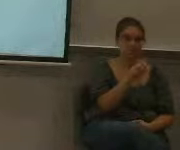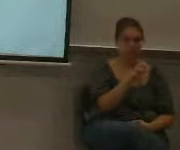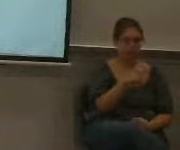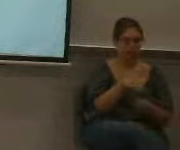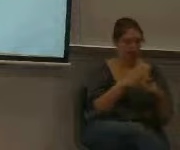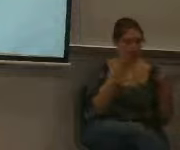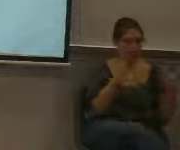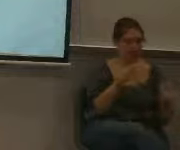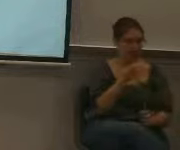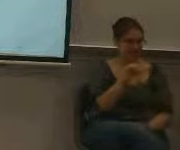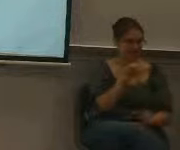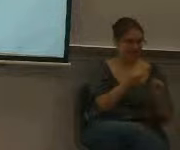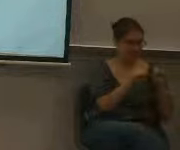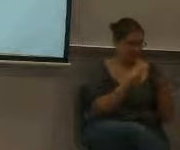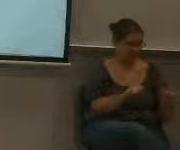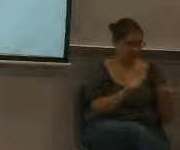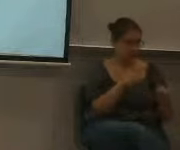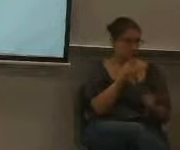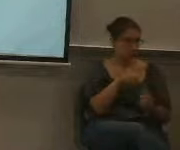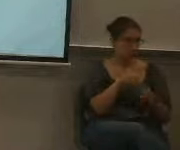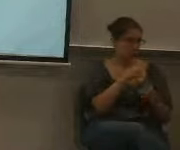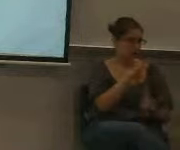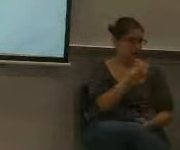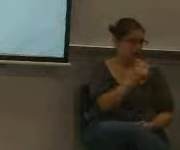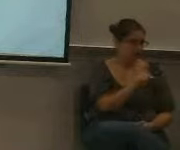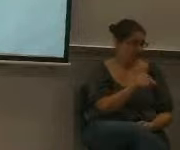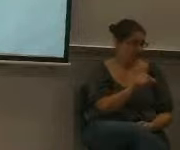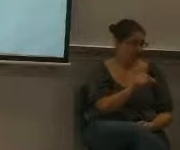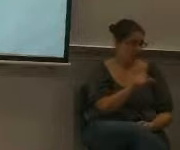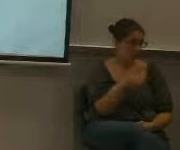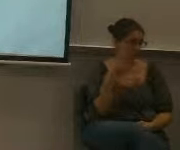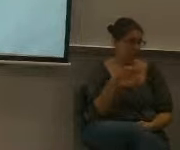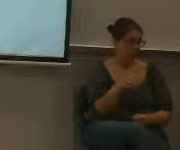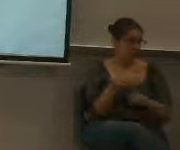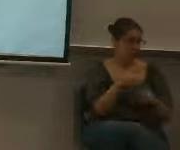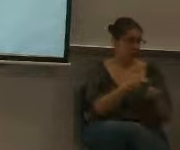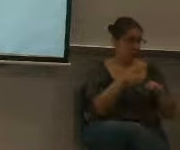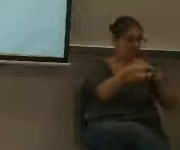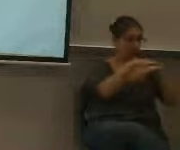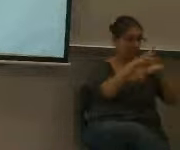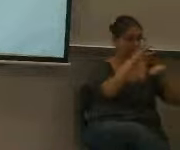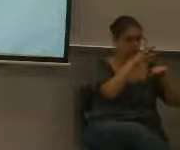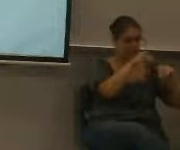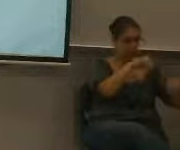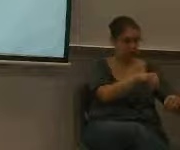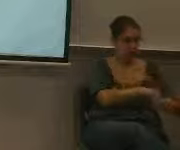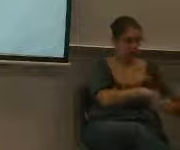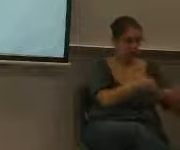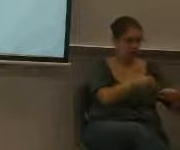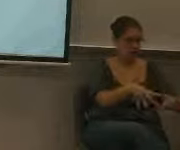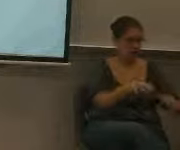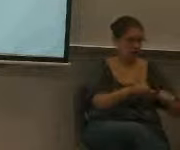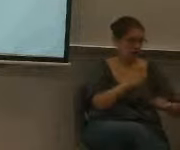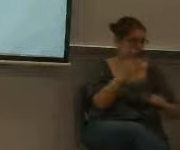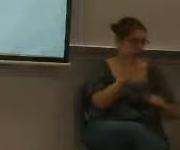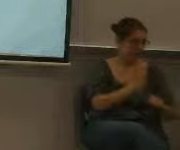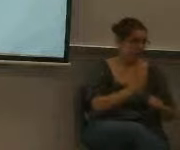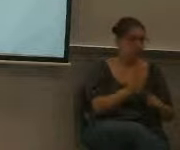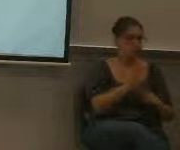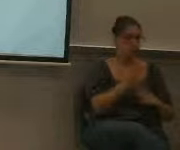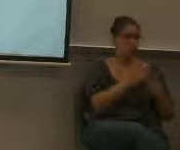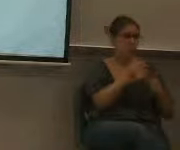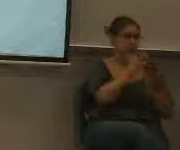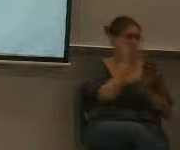unique biota. Fishes that moved from the surface water into it, lost their ability to see.